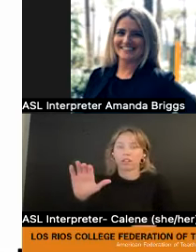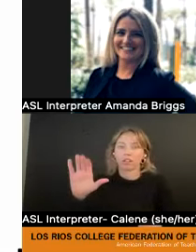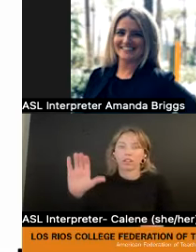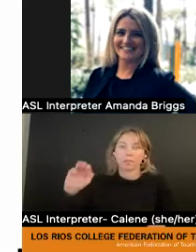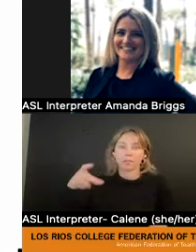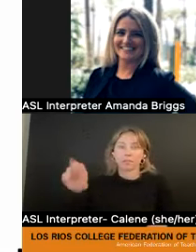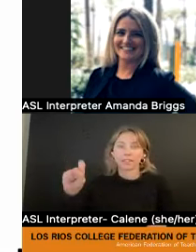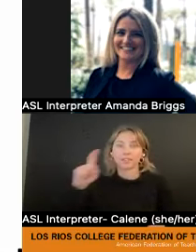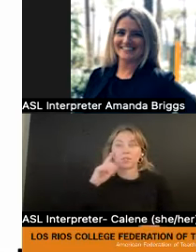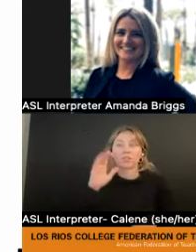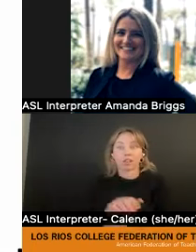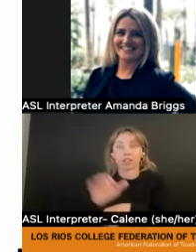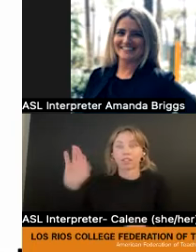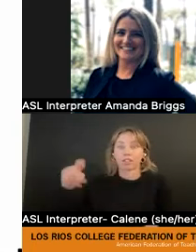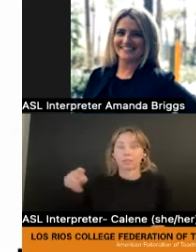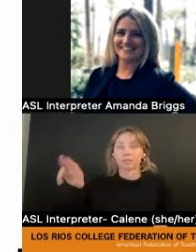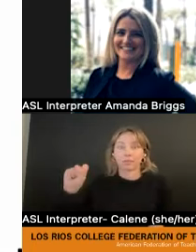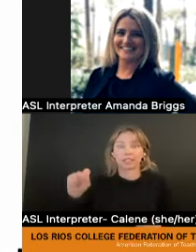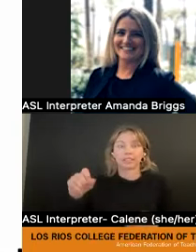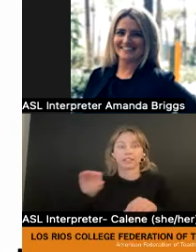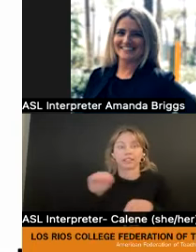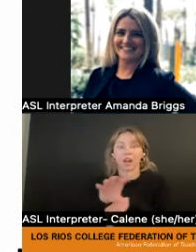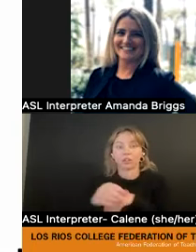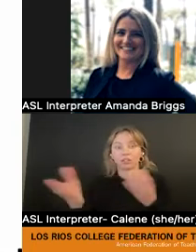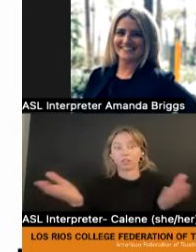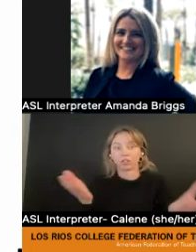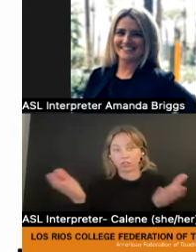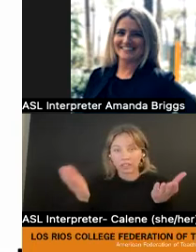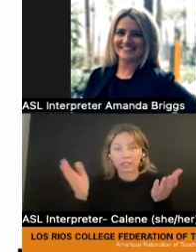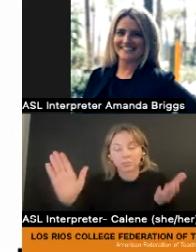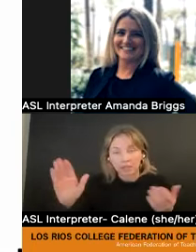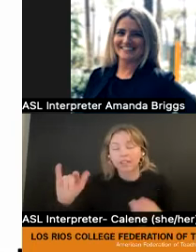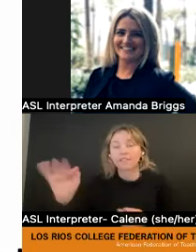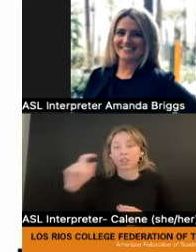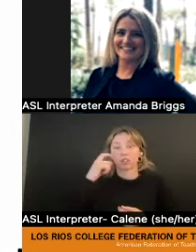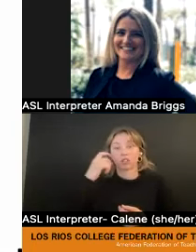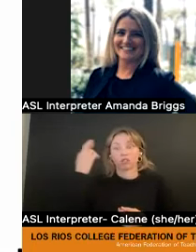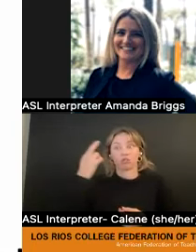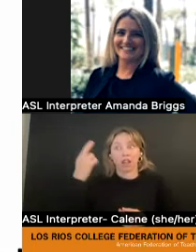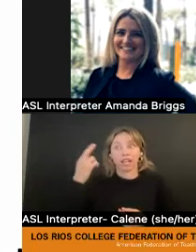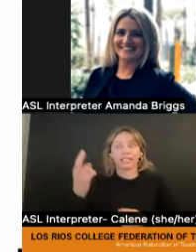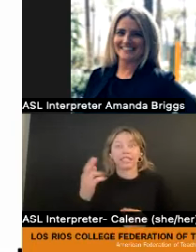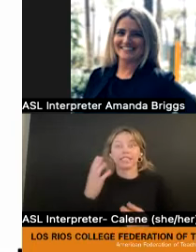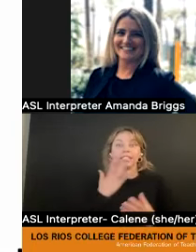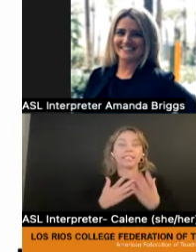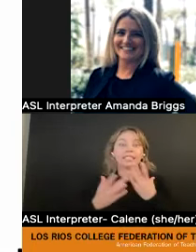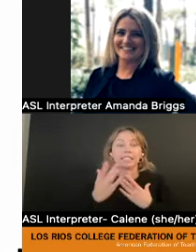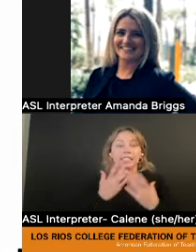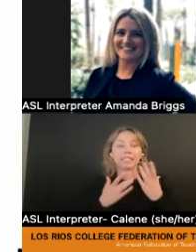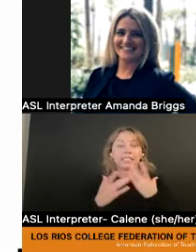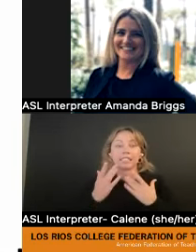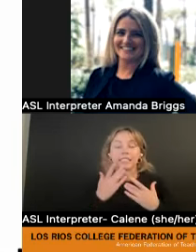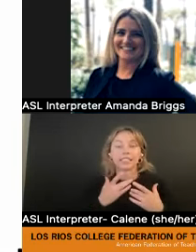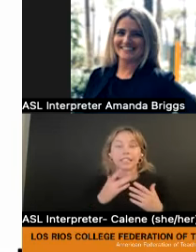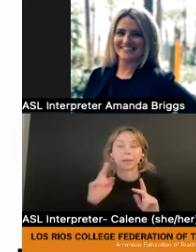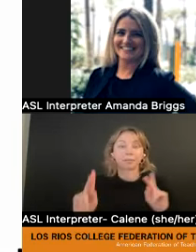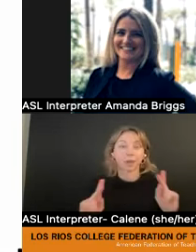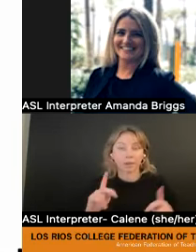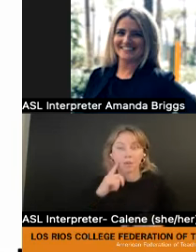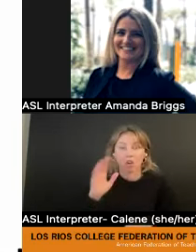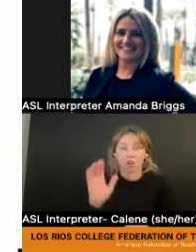services. And so it should be noted that if they realize that they are short people to do